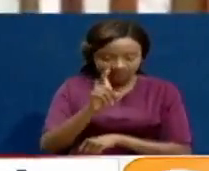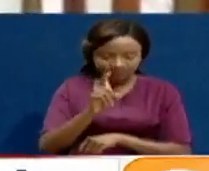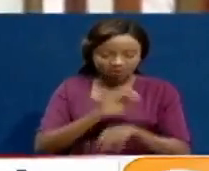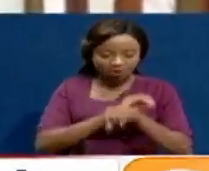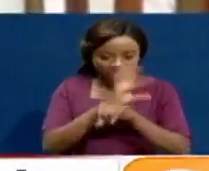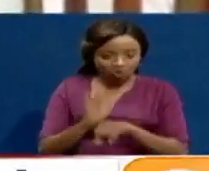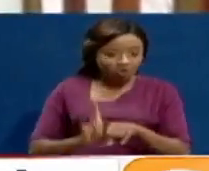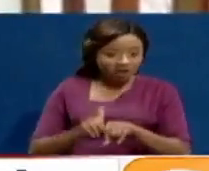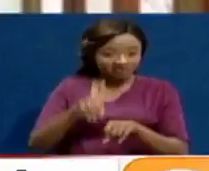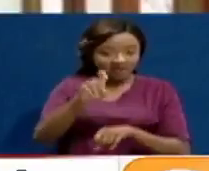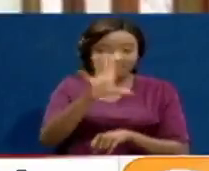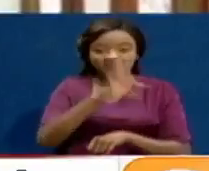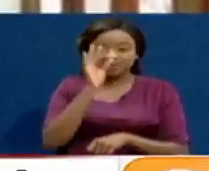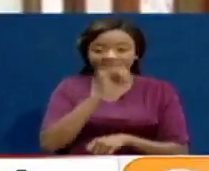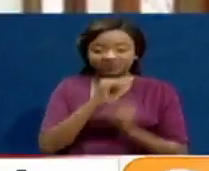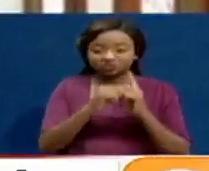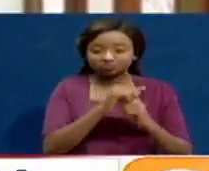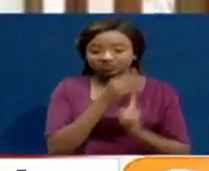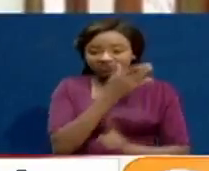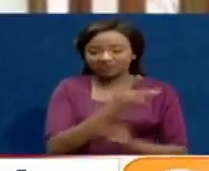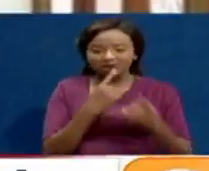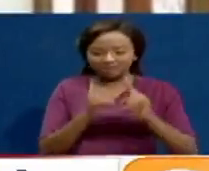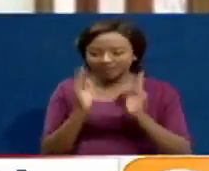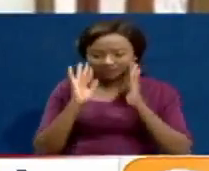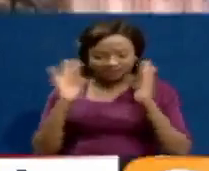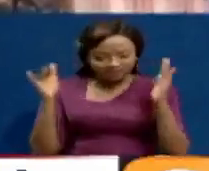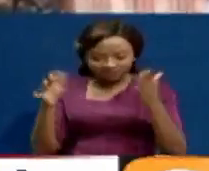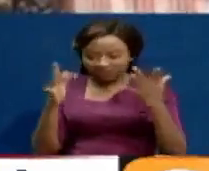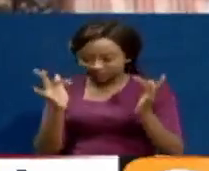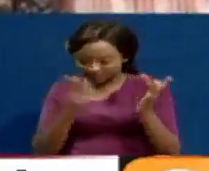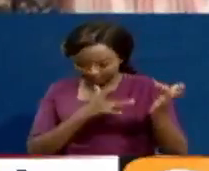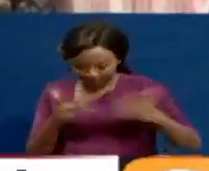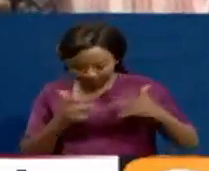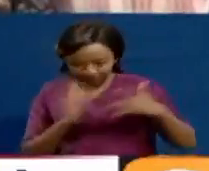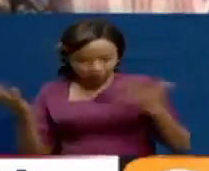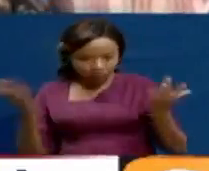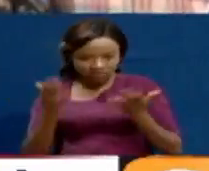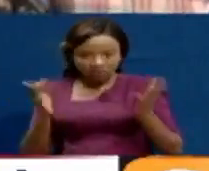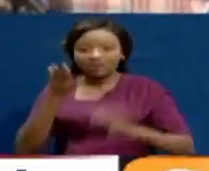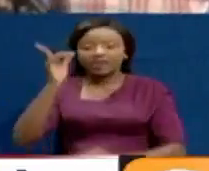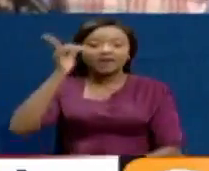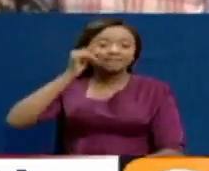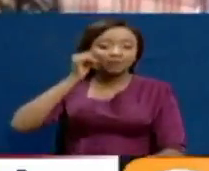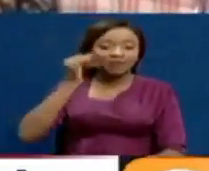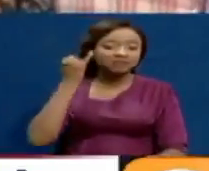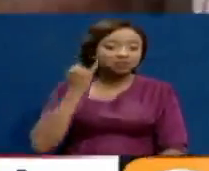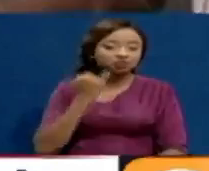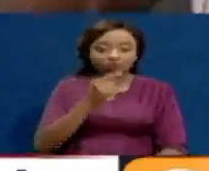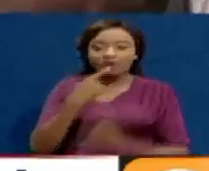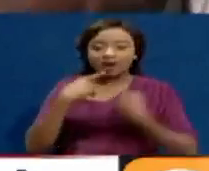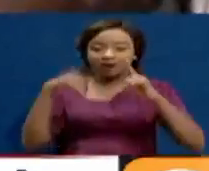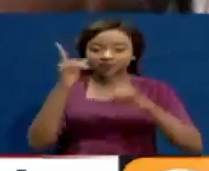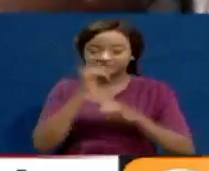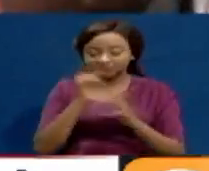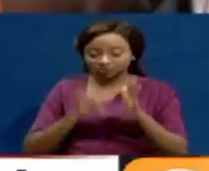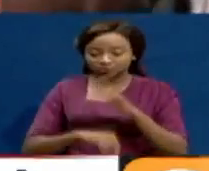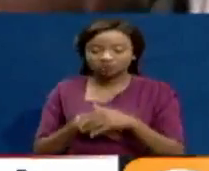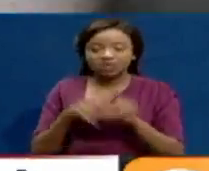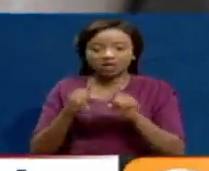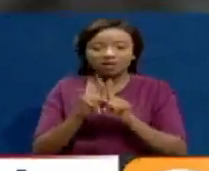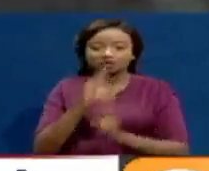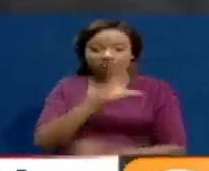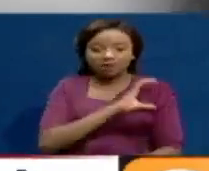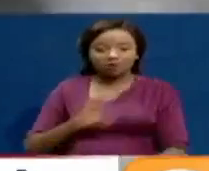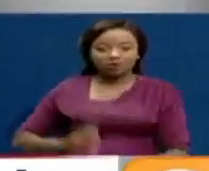COVID-19 Committee has zeroed in on specific areas of concern, led by Mombasa Governor Ali Hassan Joho and the County Commissioner Gilbert